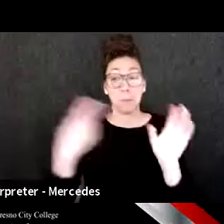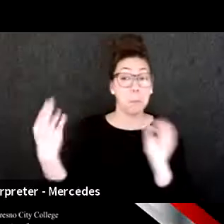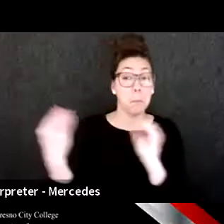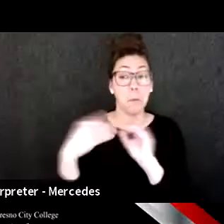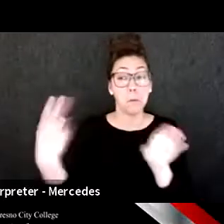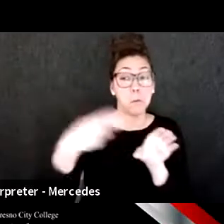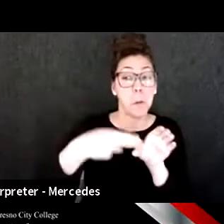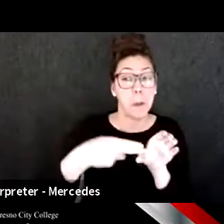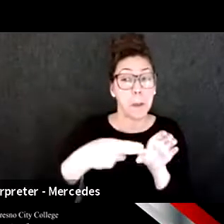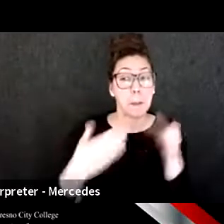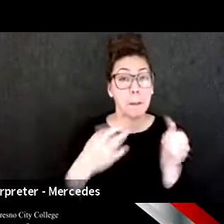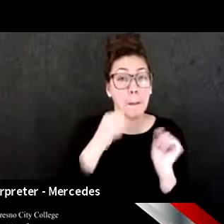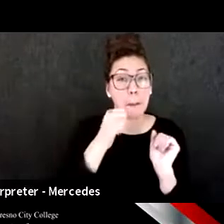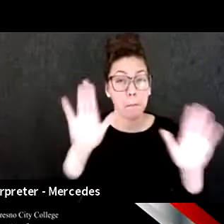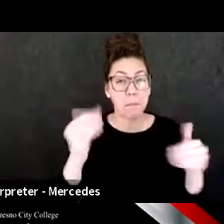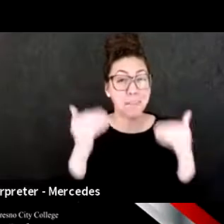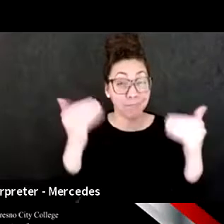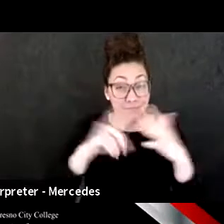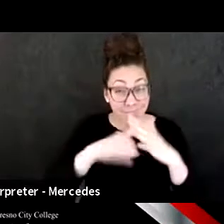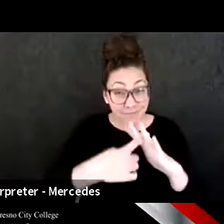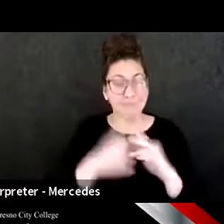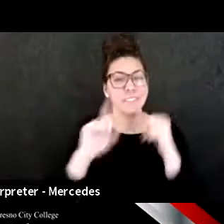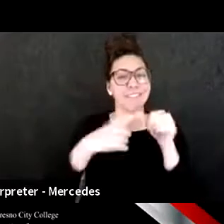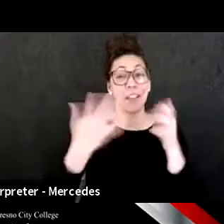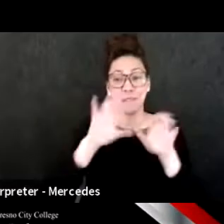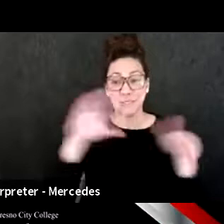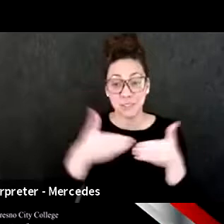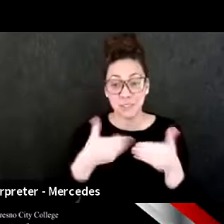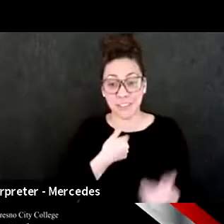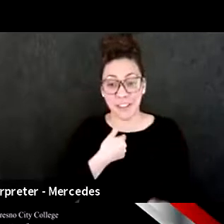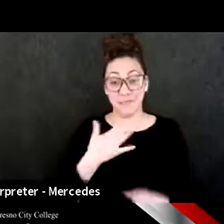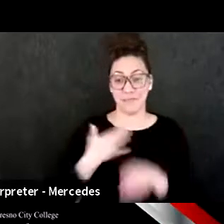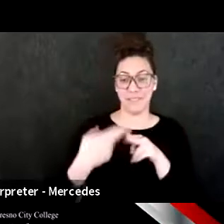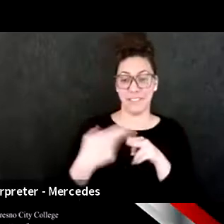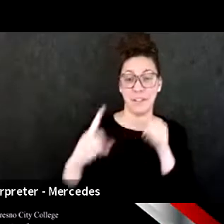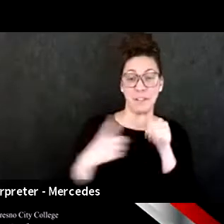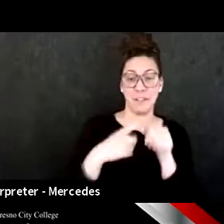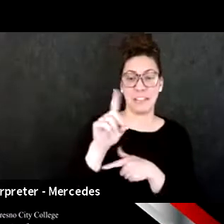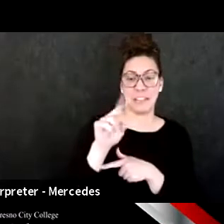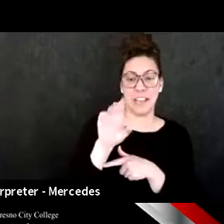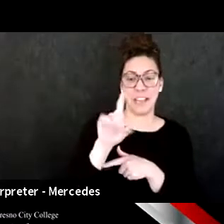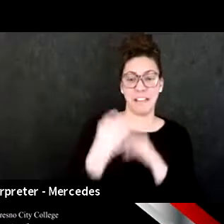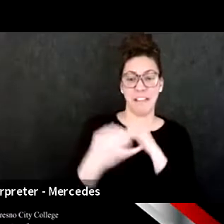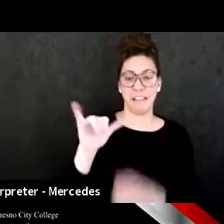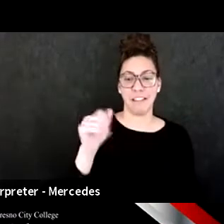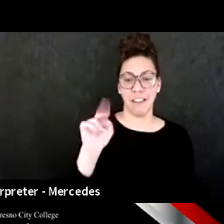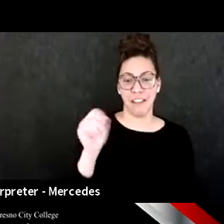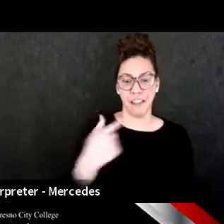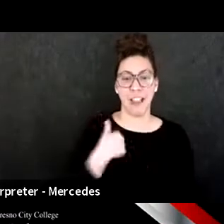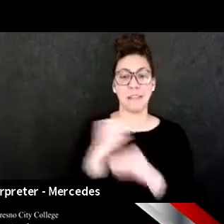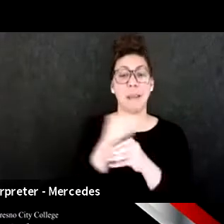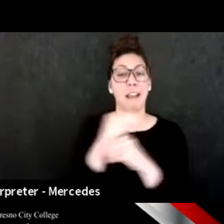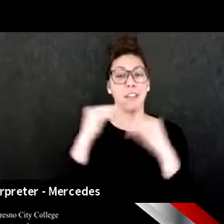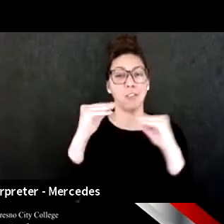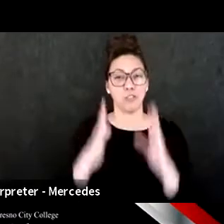First off, I'd like to introduce myself. My name's David Yang. I'm a mathematics instructor at Fresno City College. For those that don't